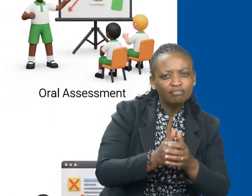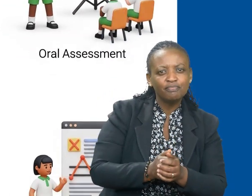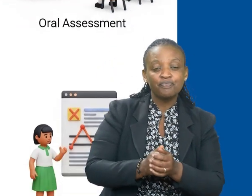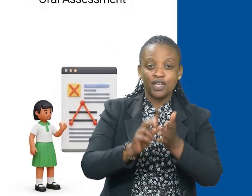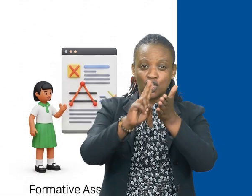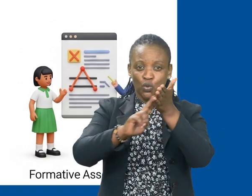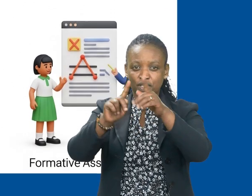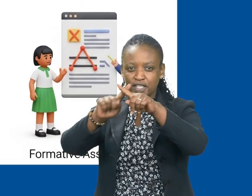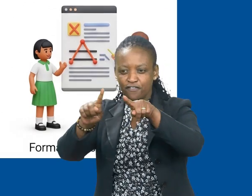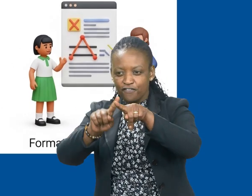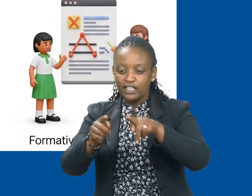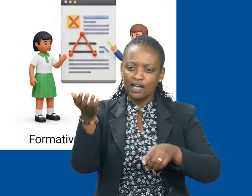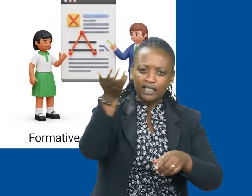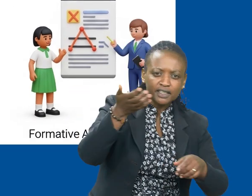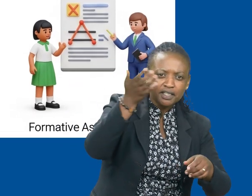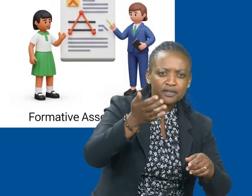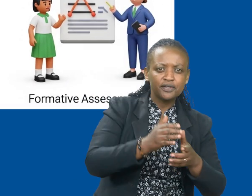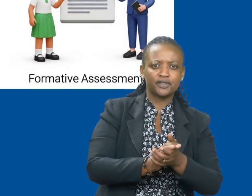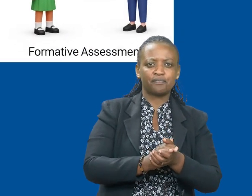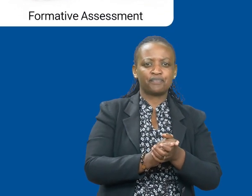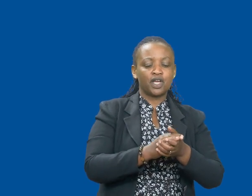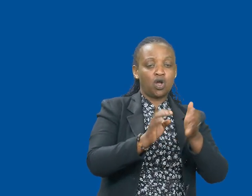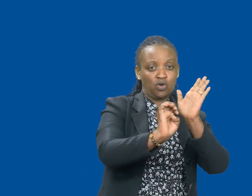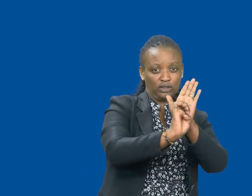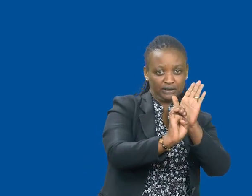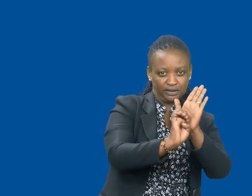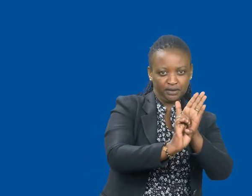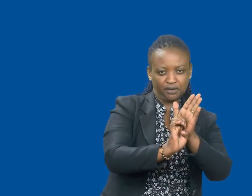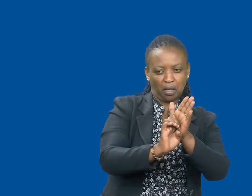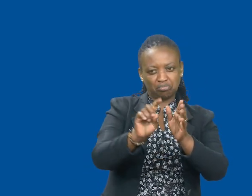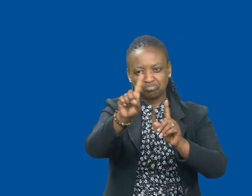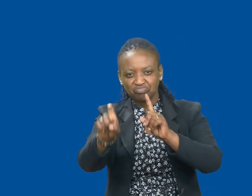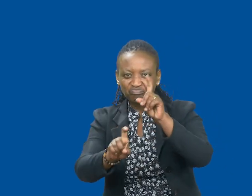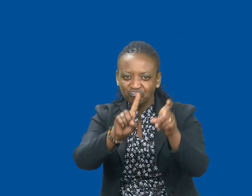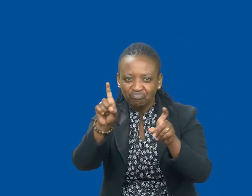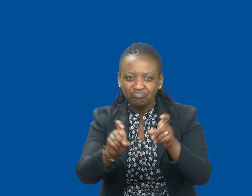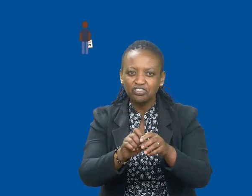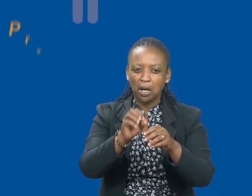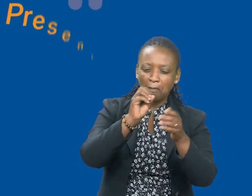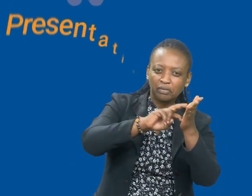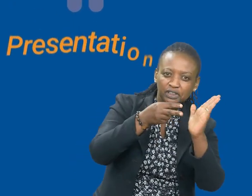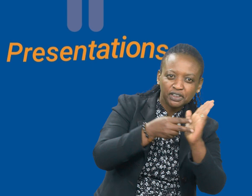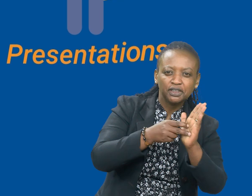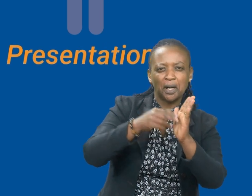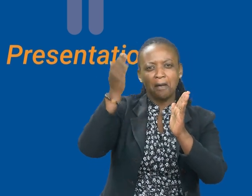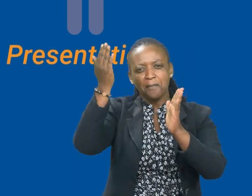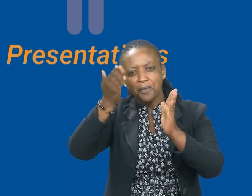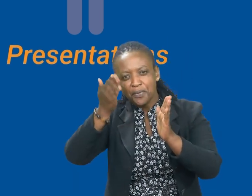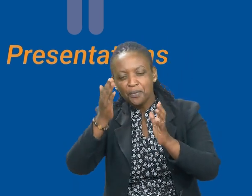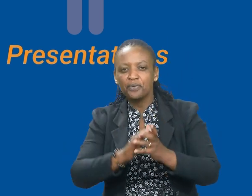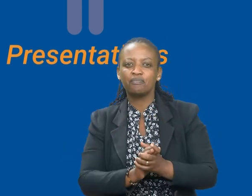Use different assessment formats such as quizzes, projects,